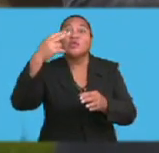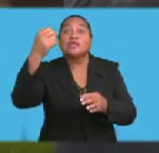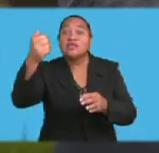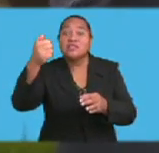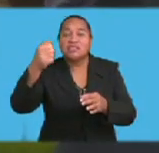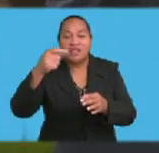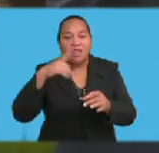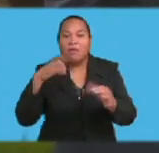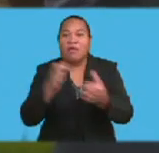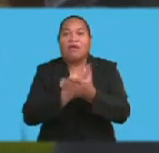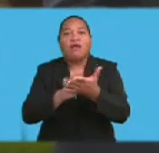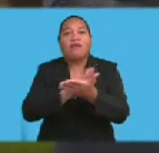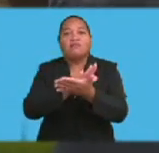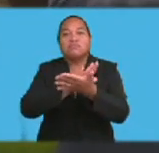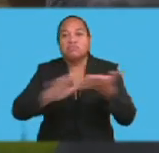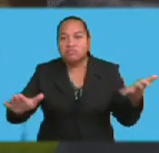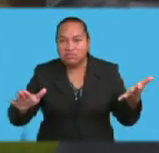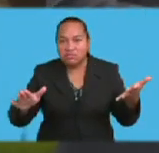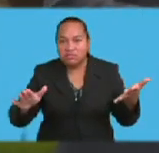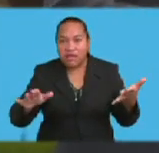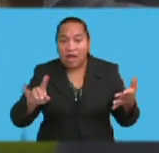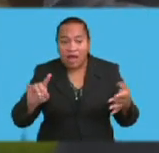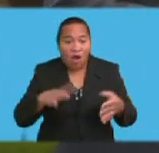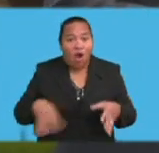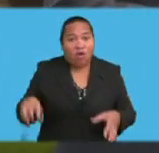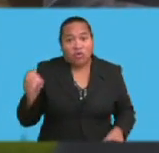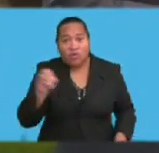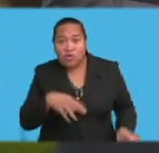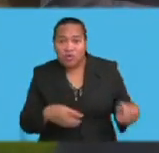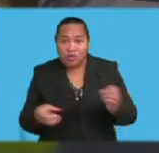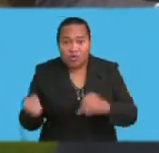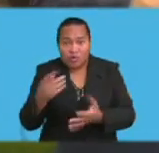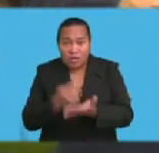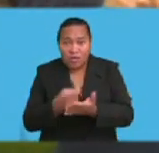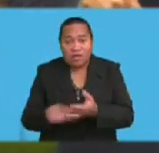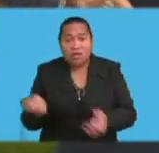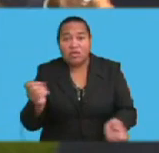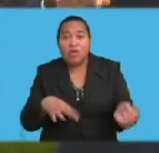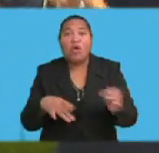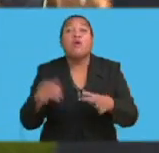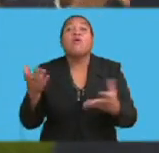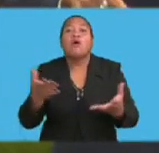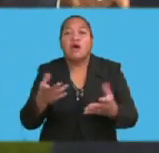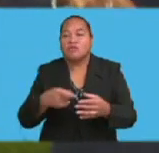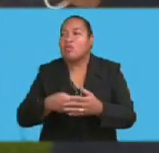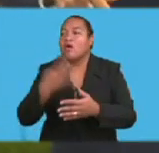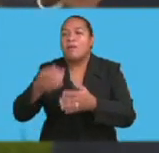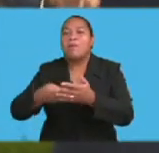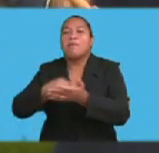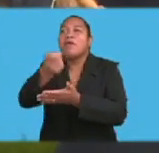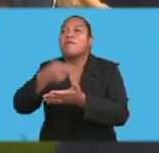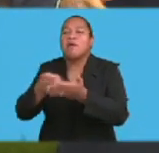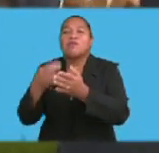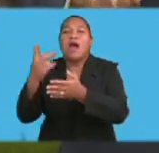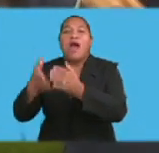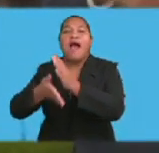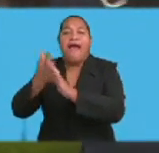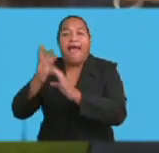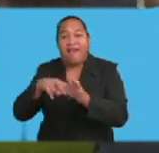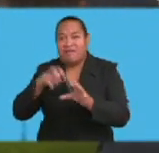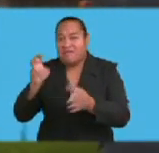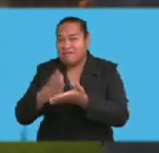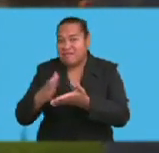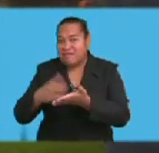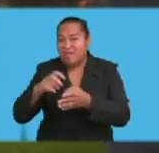left in FNPF. So all the contributions, Madam Speaker, would have actually gone into the high payment of those who are already receiving pension or would have